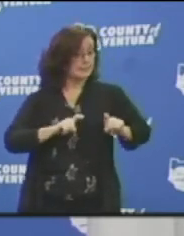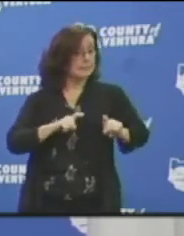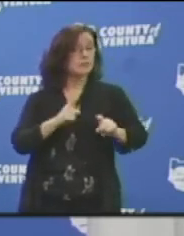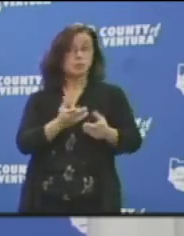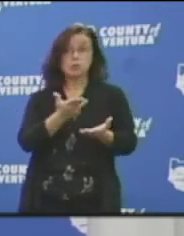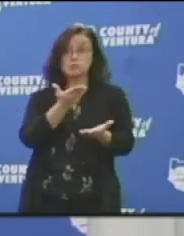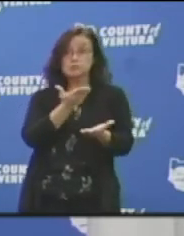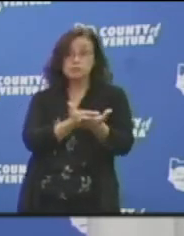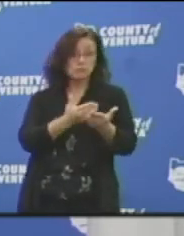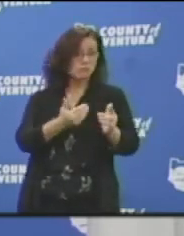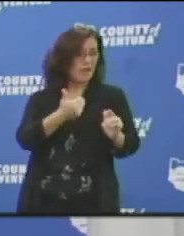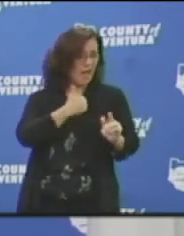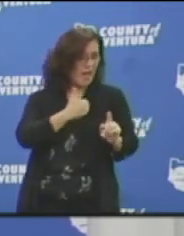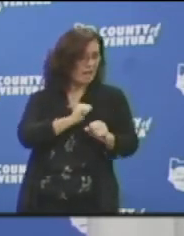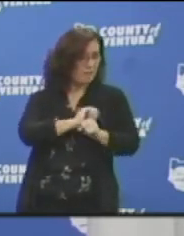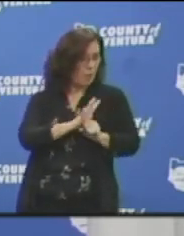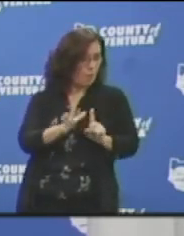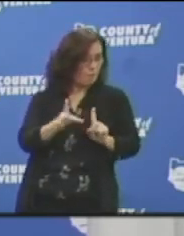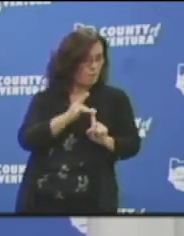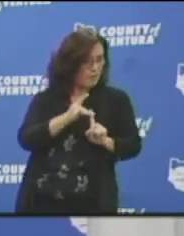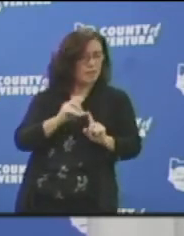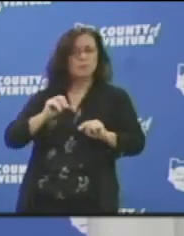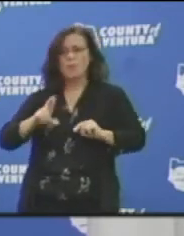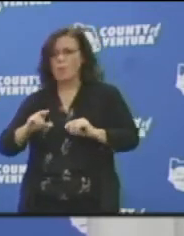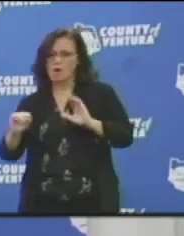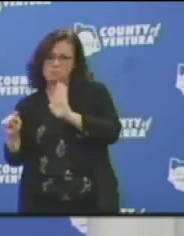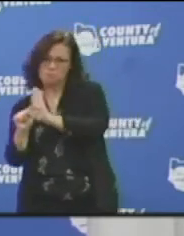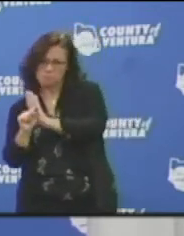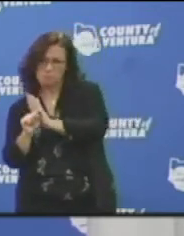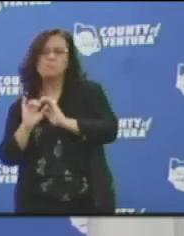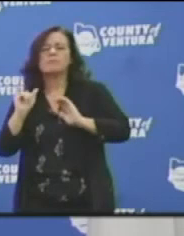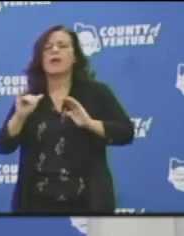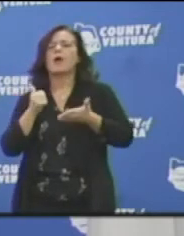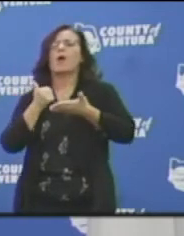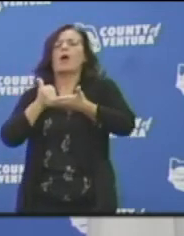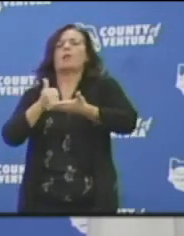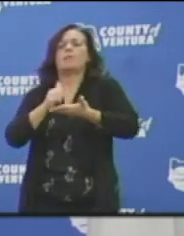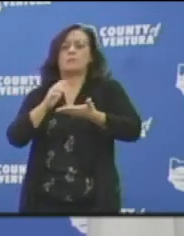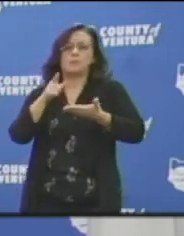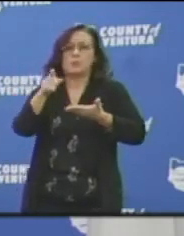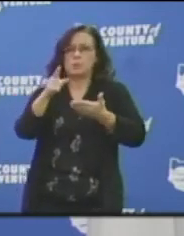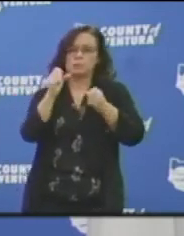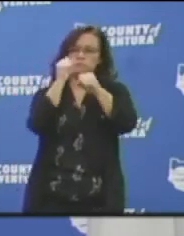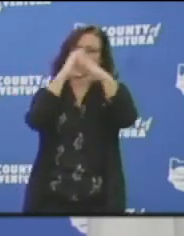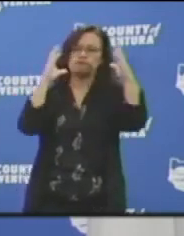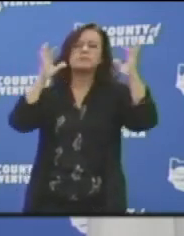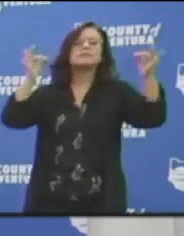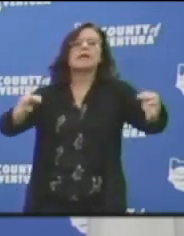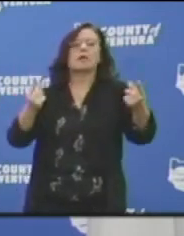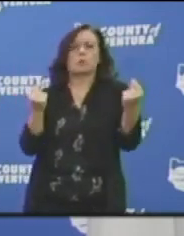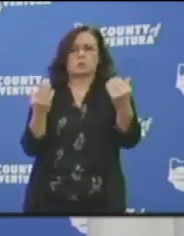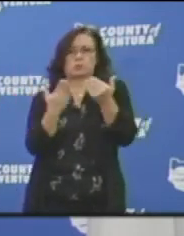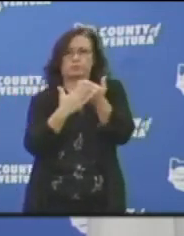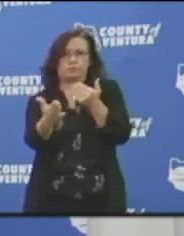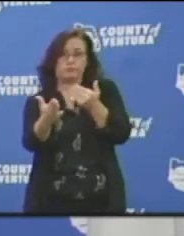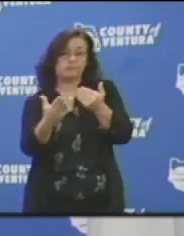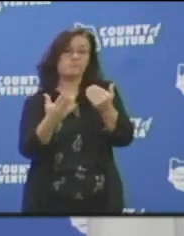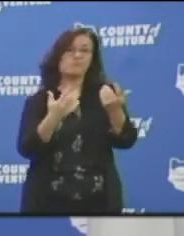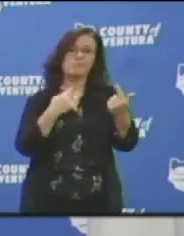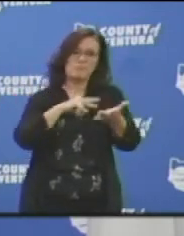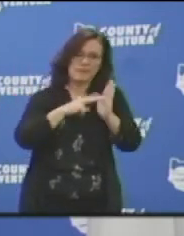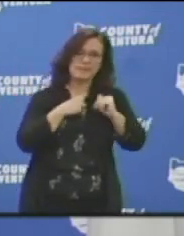act responsibly and accordingly to prevent the spread. Testing is not a